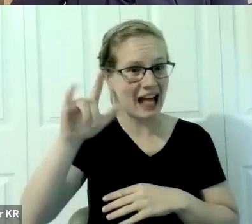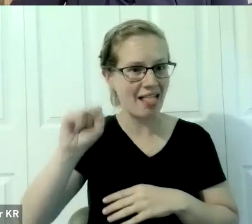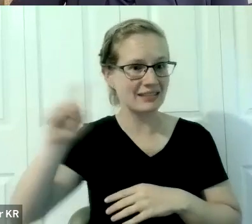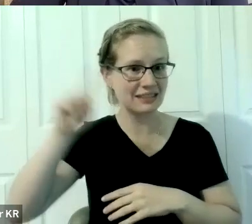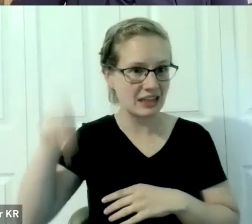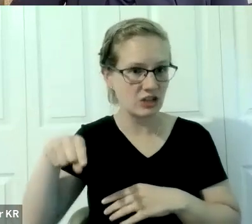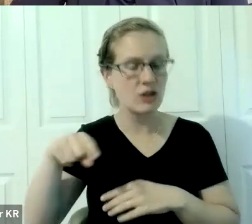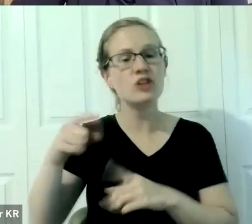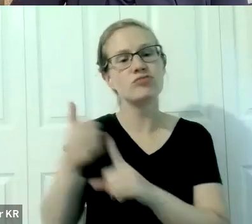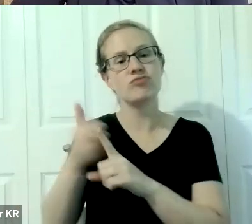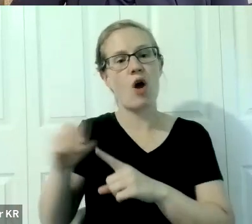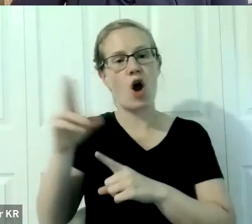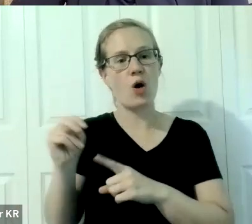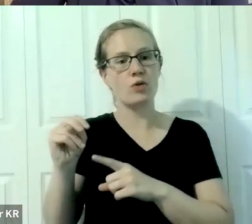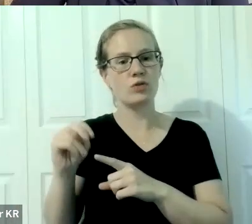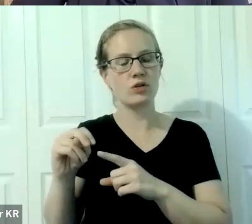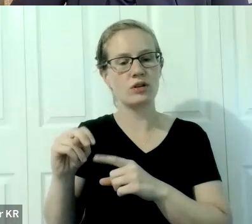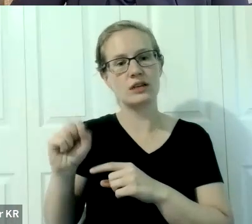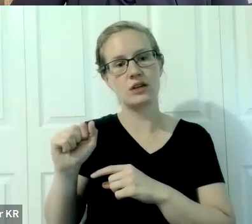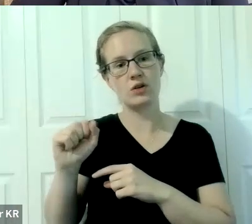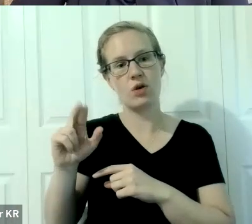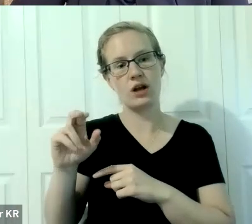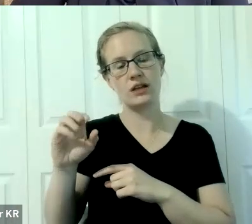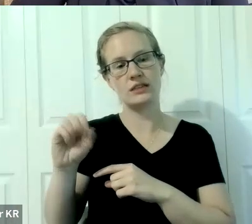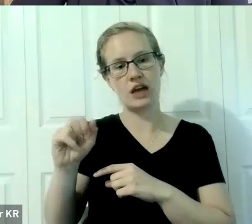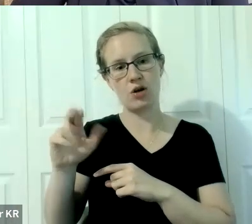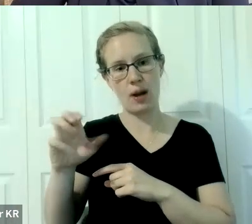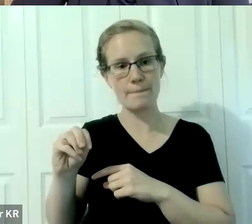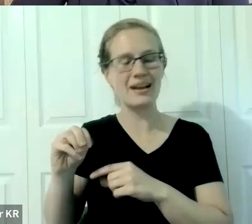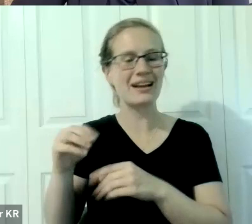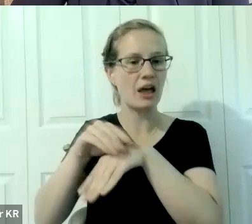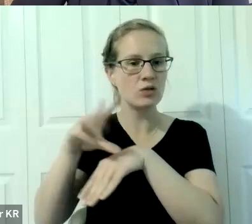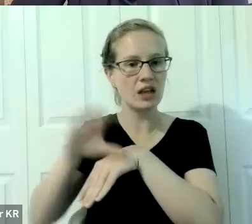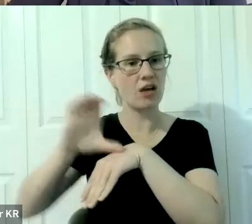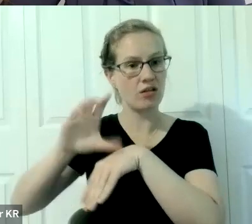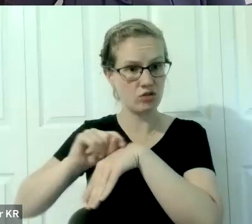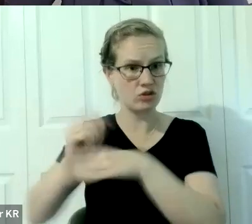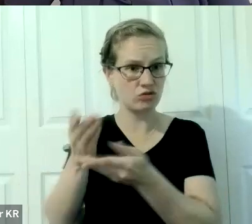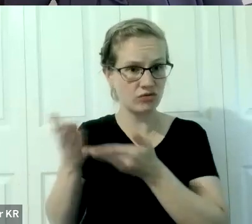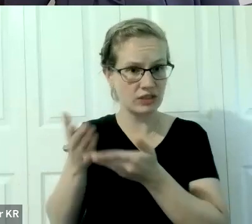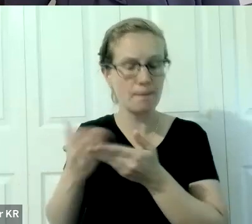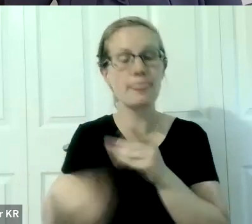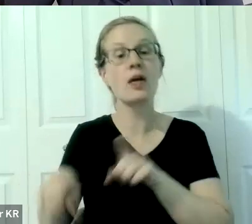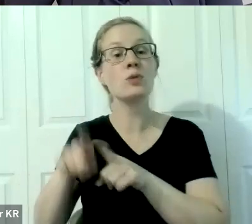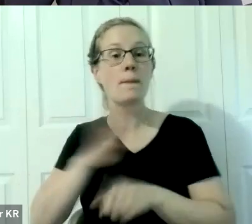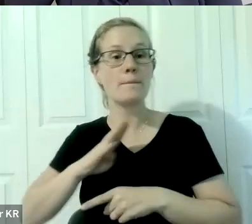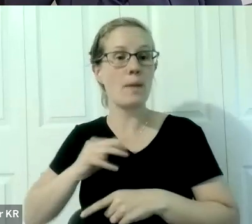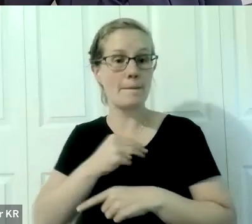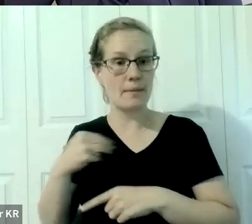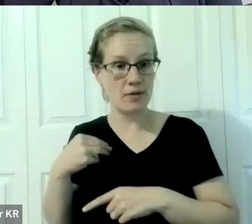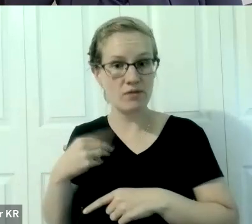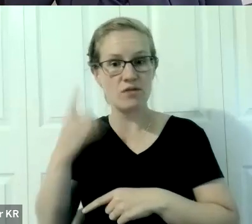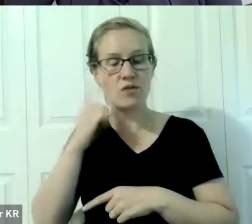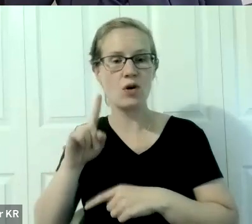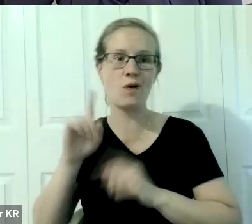and she's the owner of Core Sacrum Counseling and Consulting Services. She's also a board member of